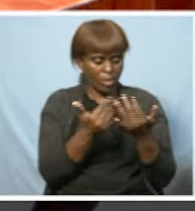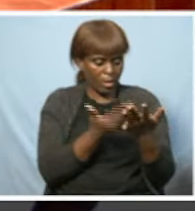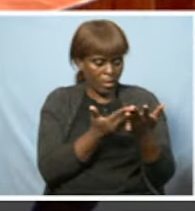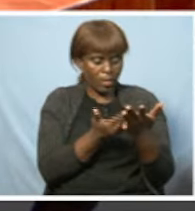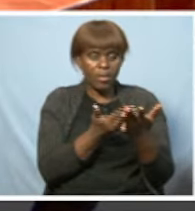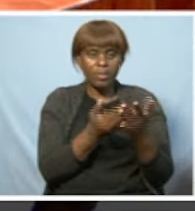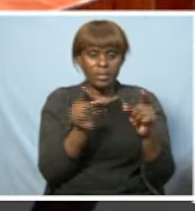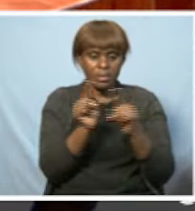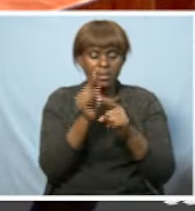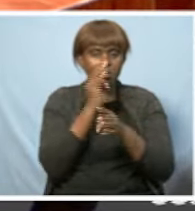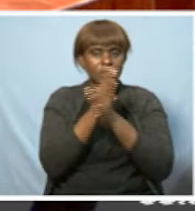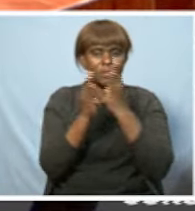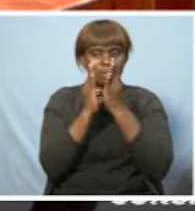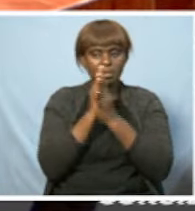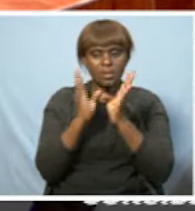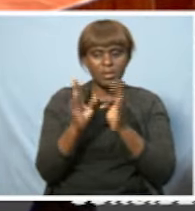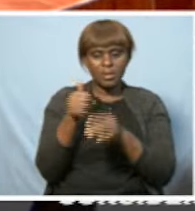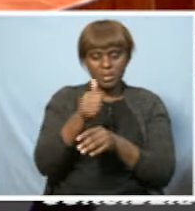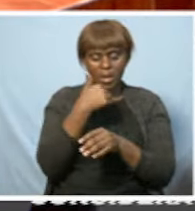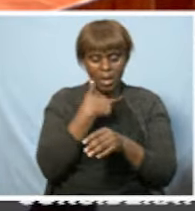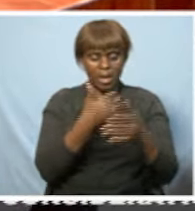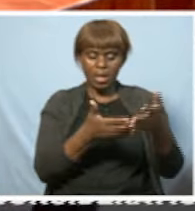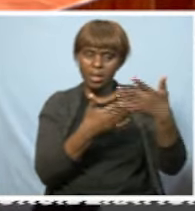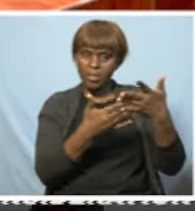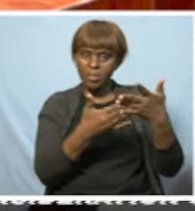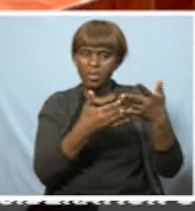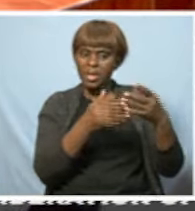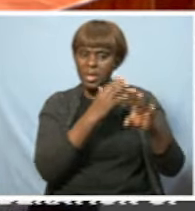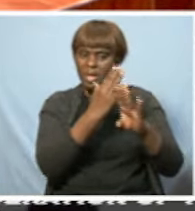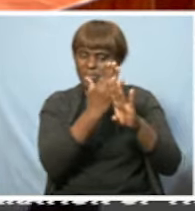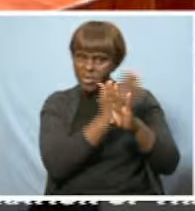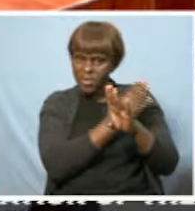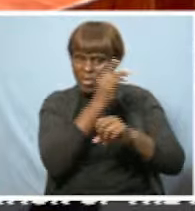particular contractor had this document a year before